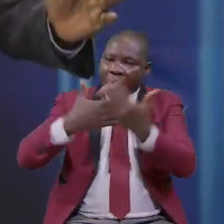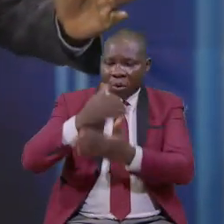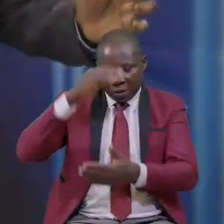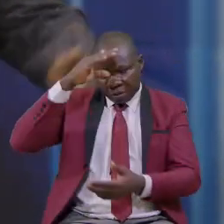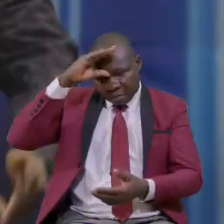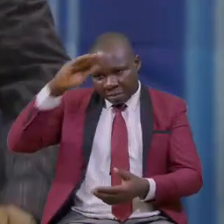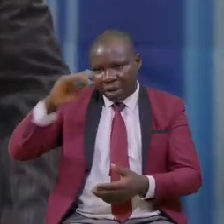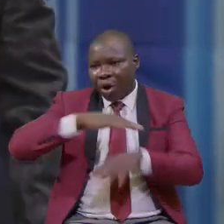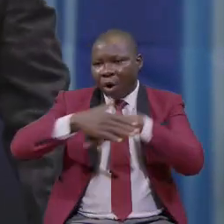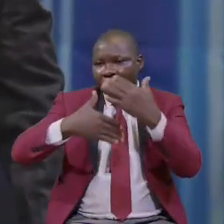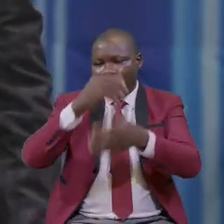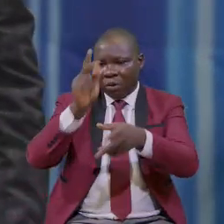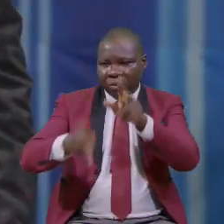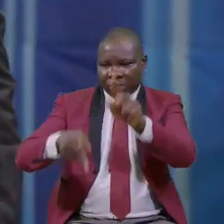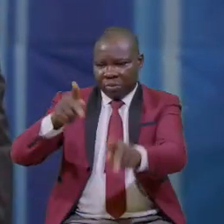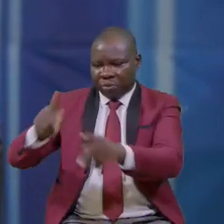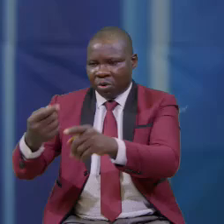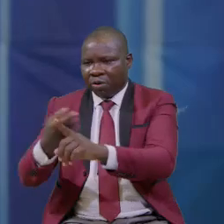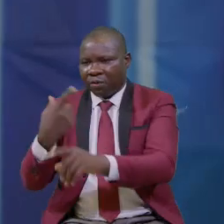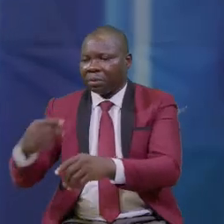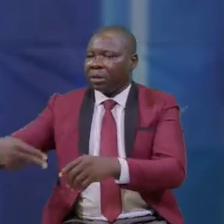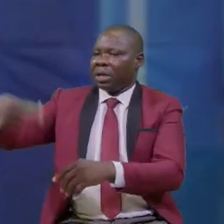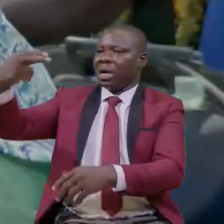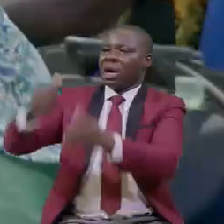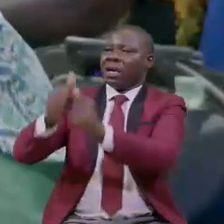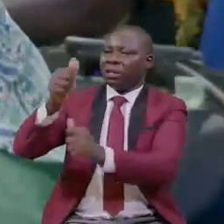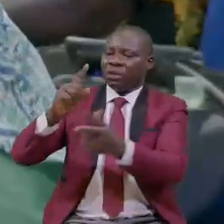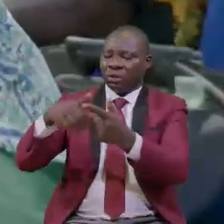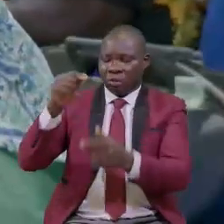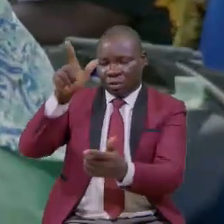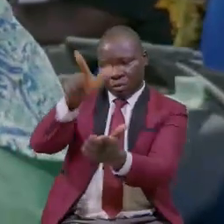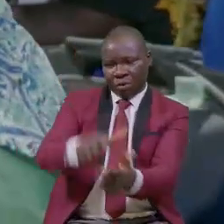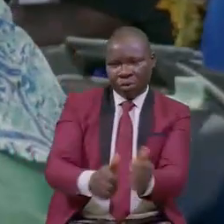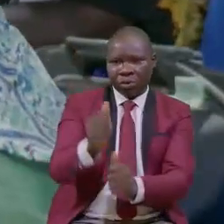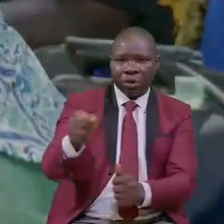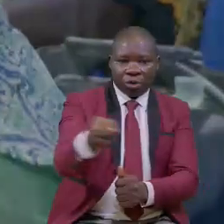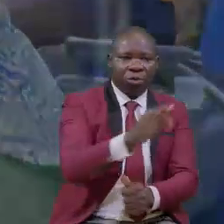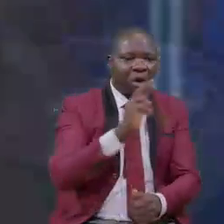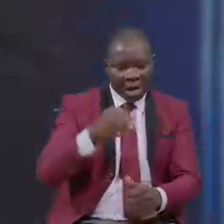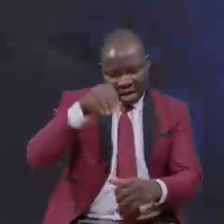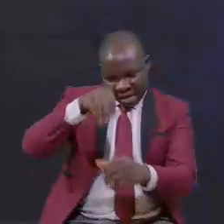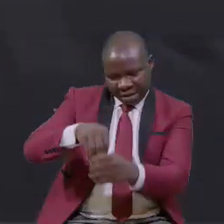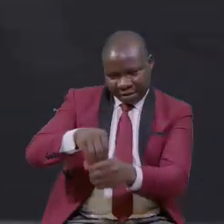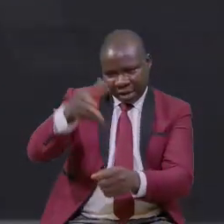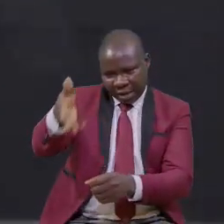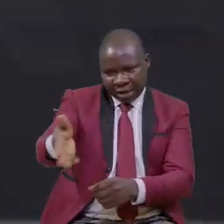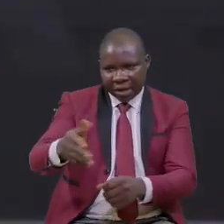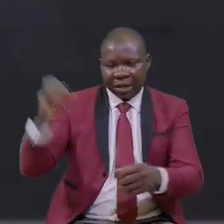the highest, you are inside somewhere there. Grace for you today.